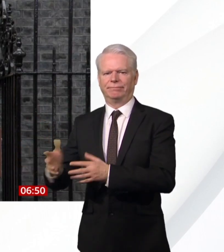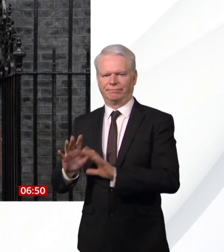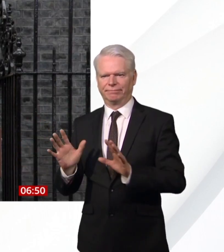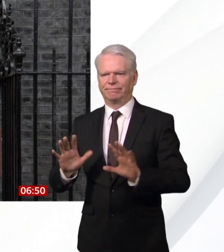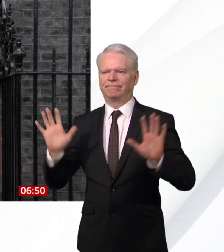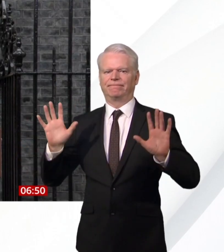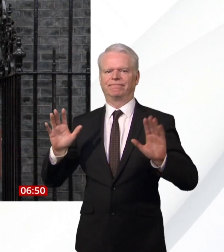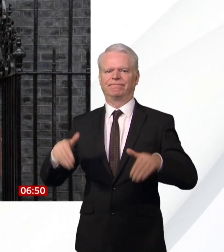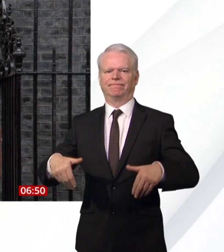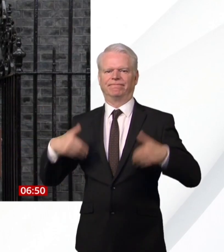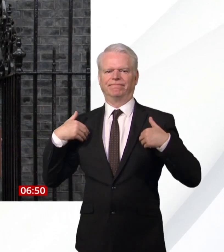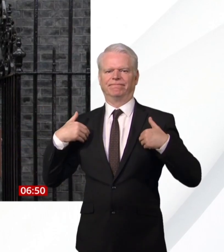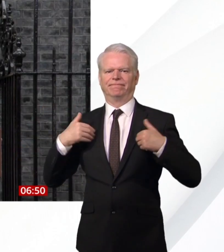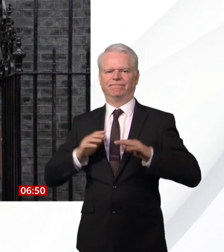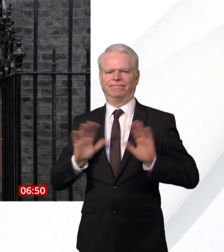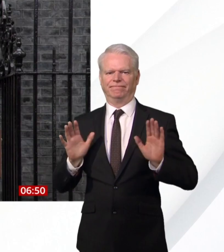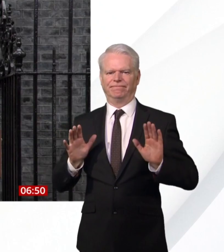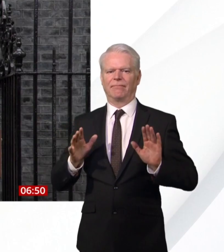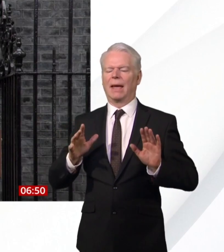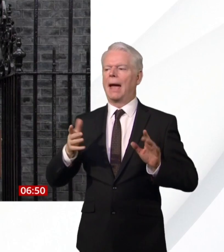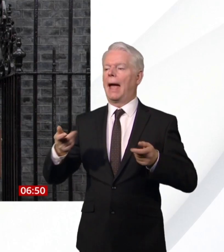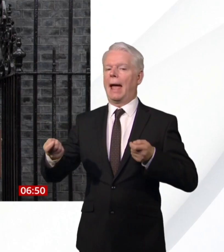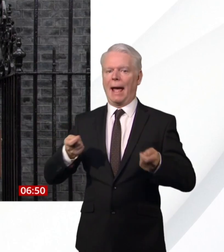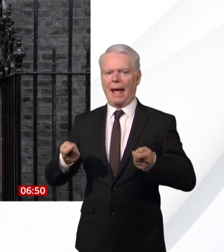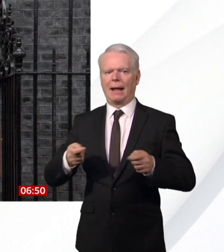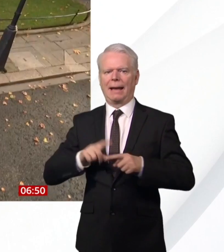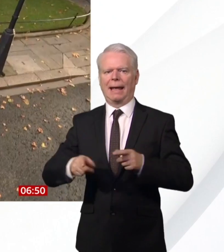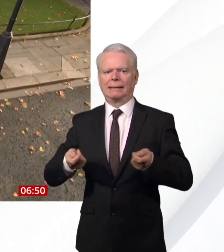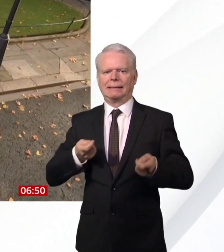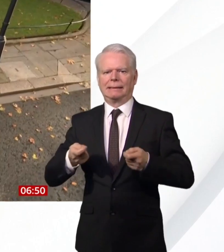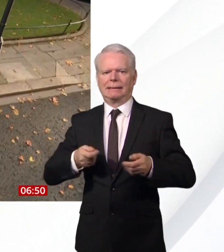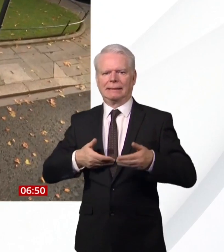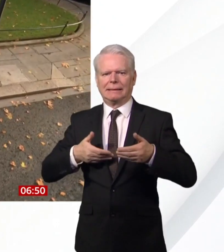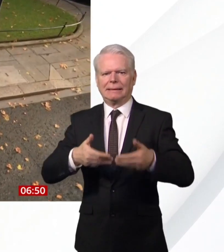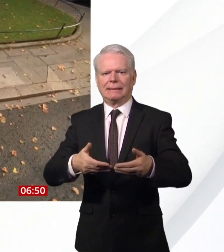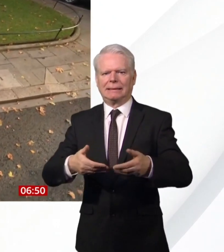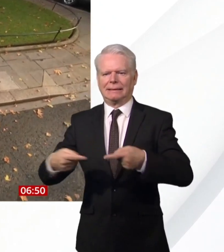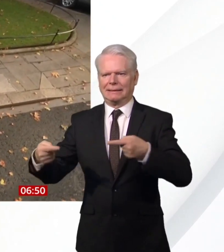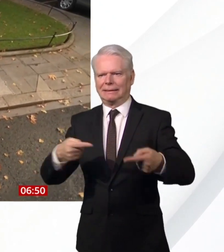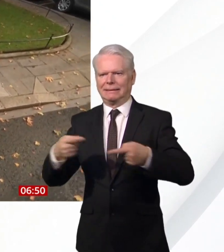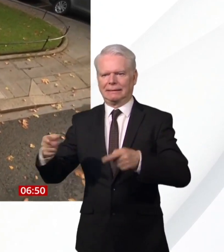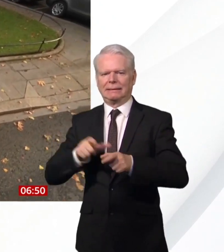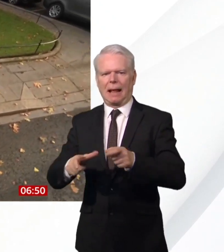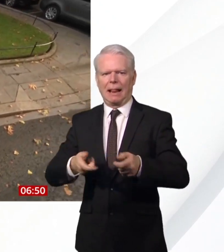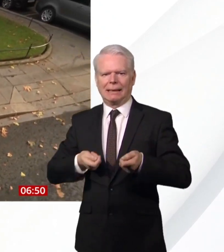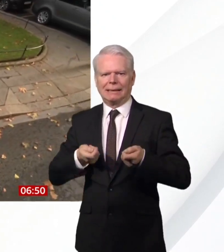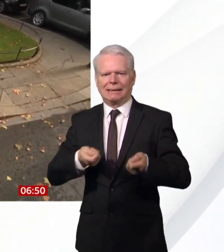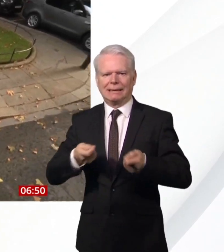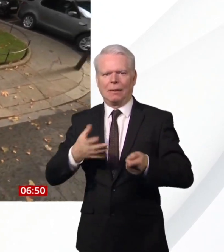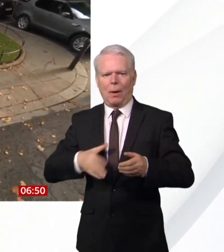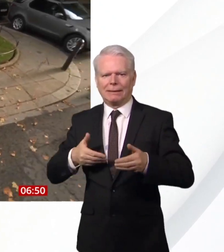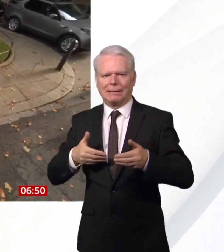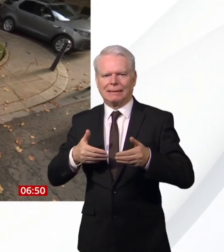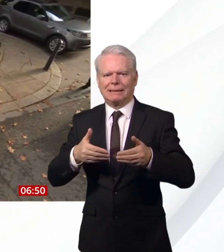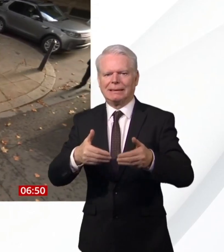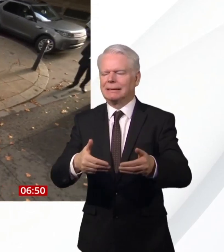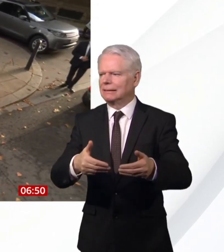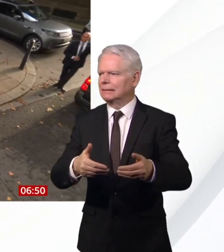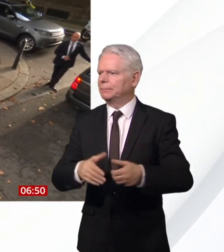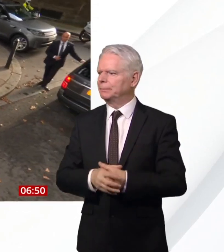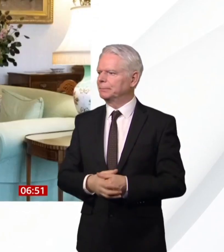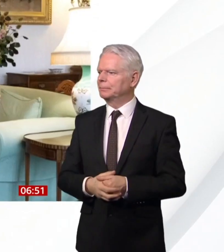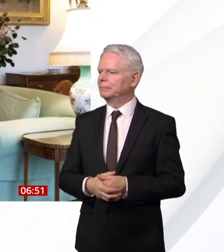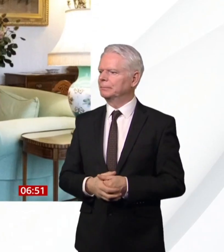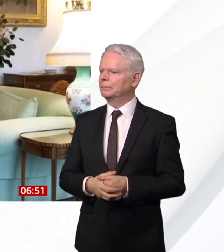race. They changed the rules halfway through, but never mind that now. And with that, one Prime Minister left Downing Street for the last